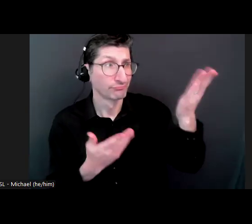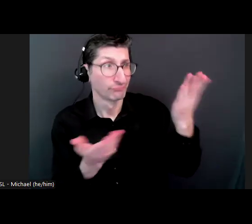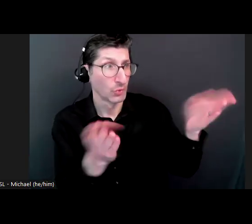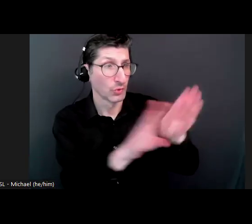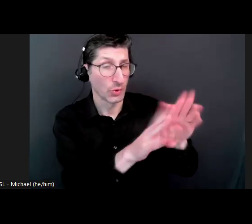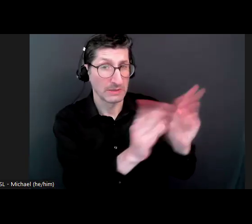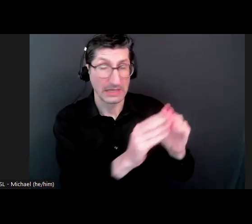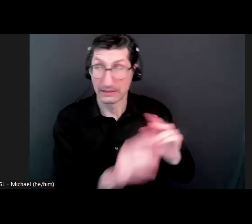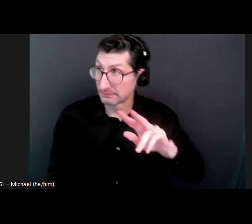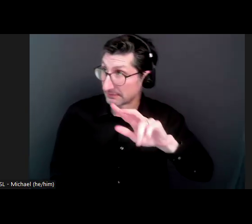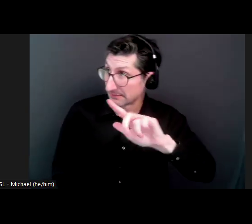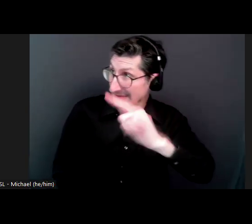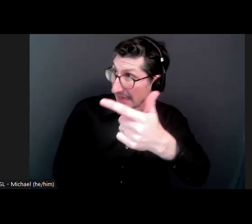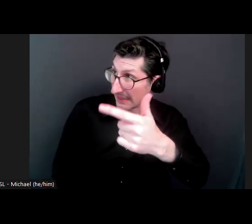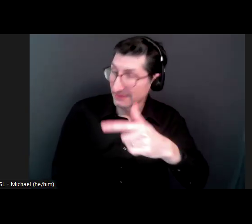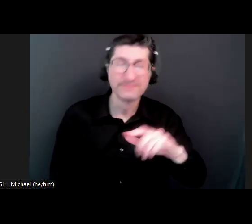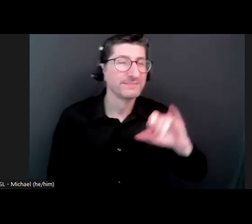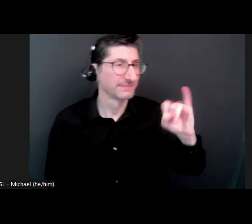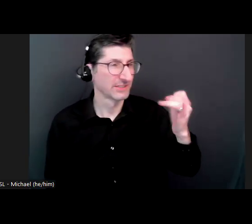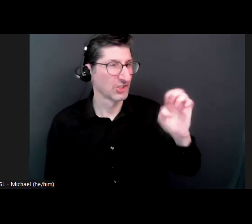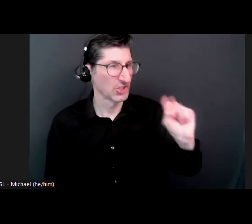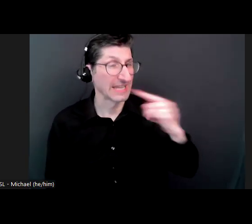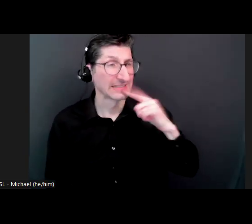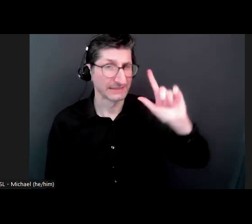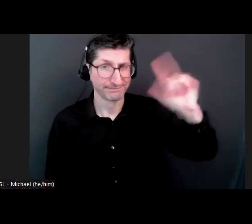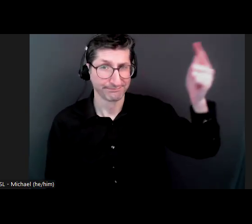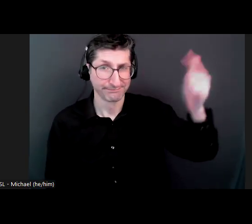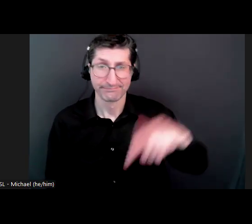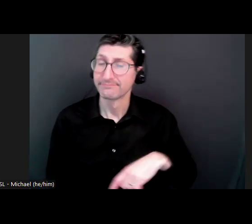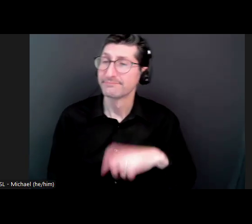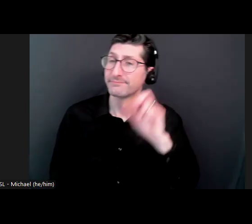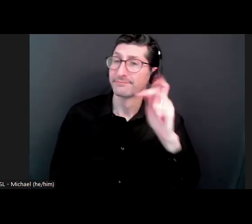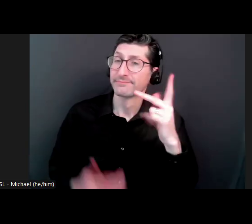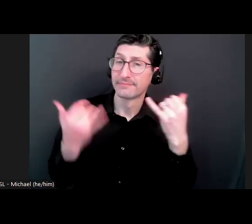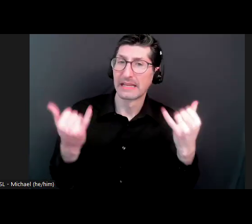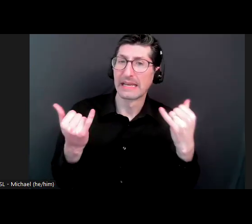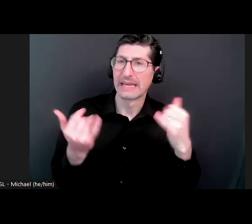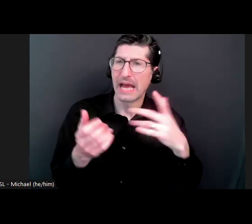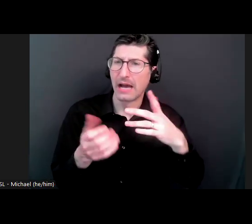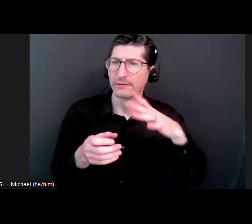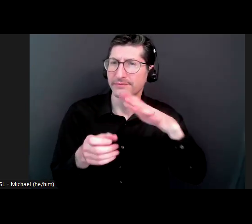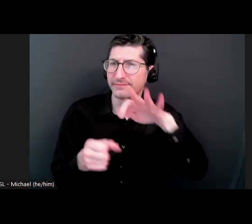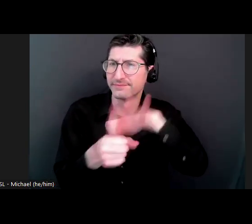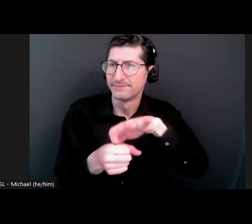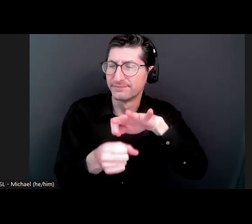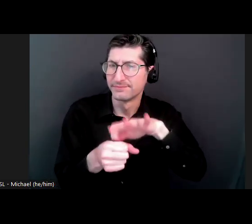A second. Thanks, Jen. And now if we could do a roll call.